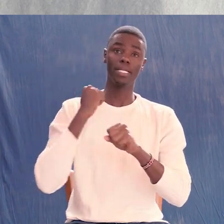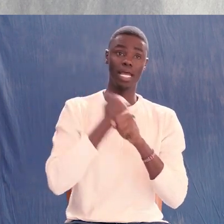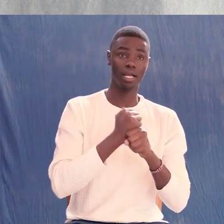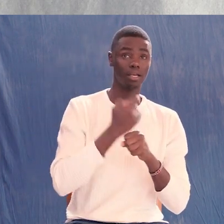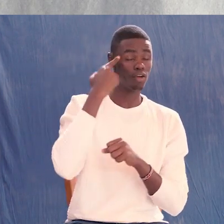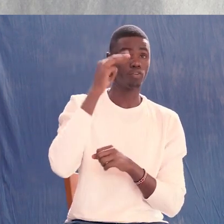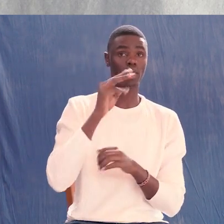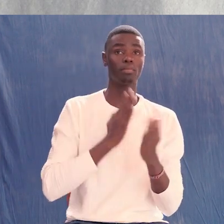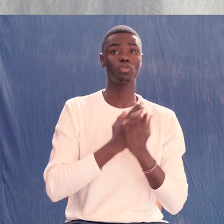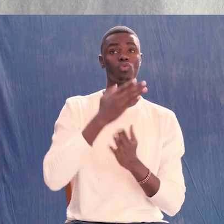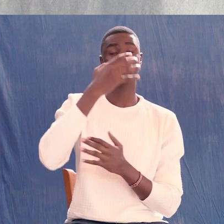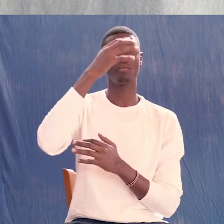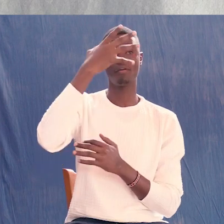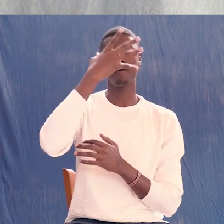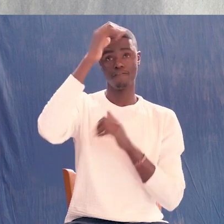Father who is in heaven.